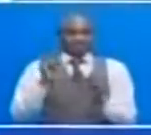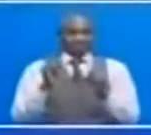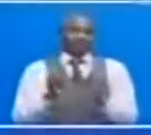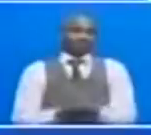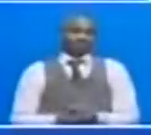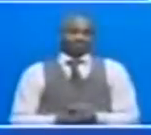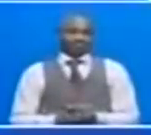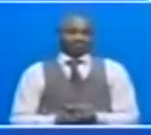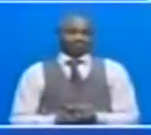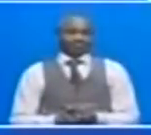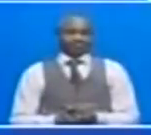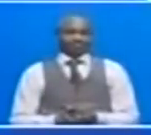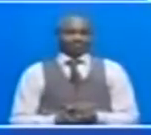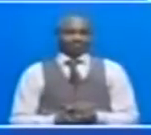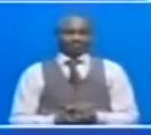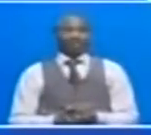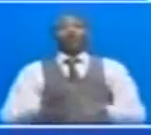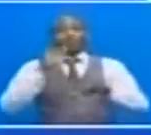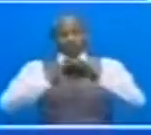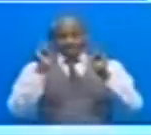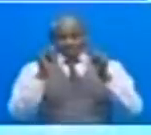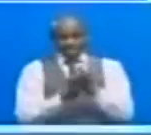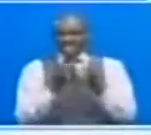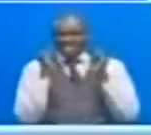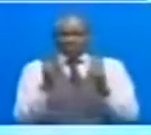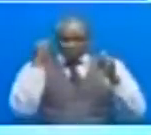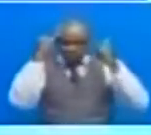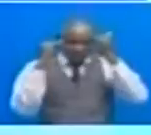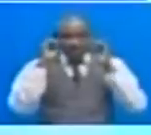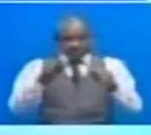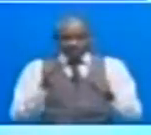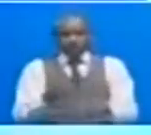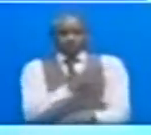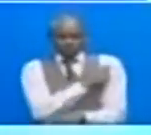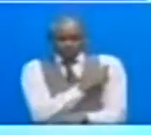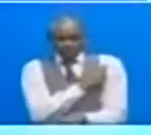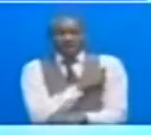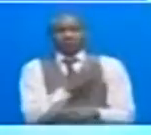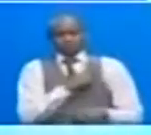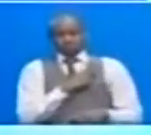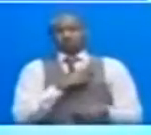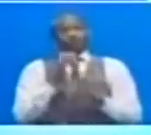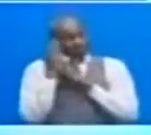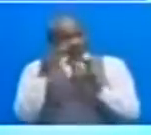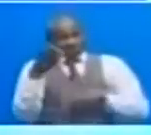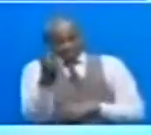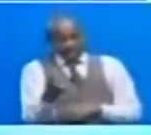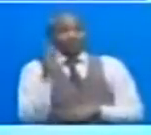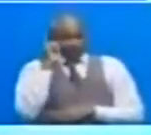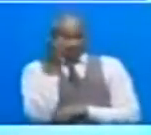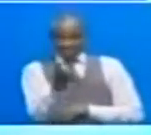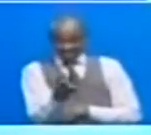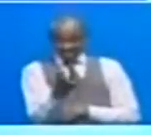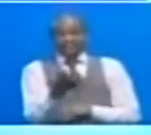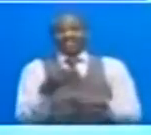News. Good news now, a new innovation seeks to bring doctor consultation to your bedroom through the mobile phone.